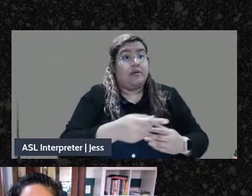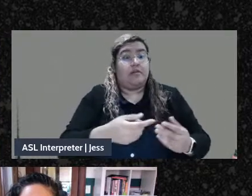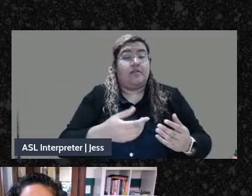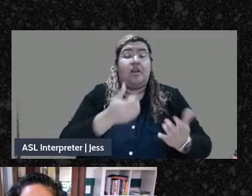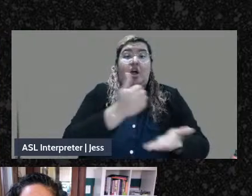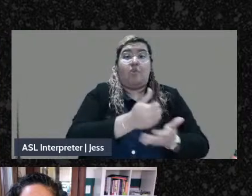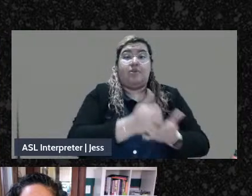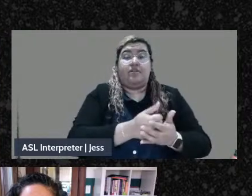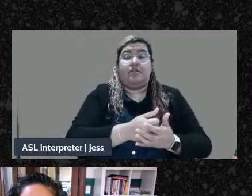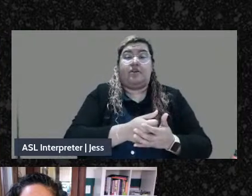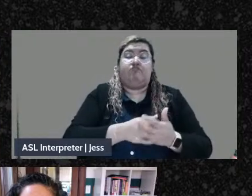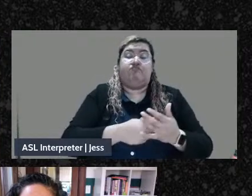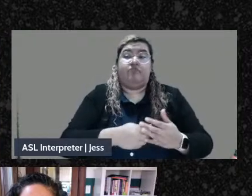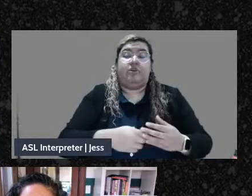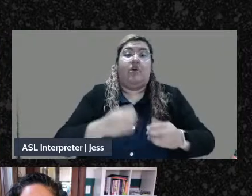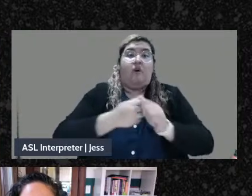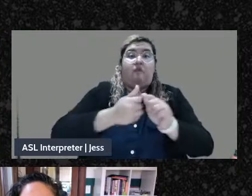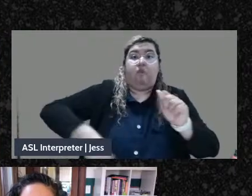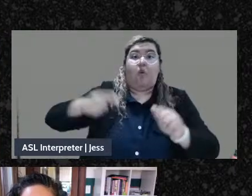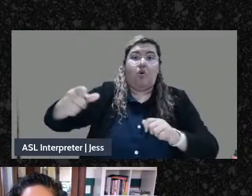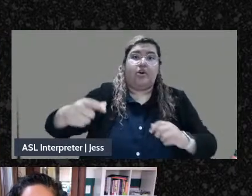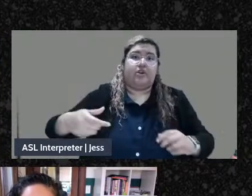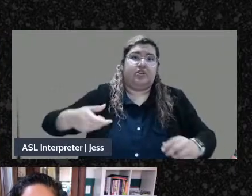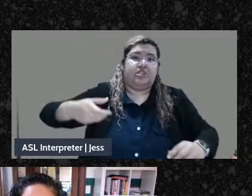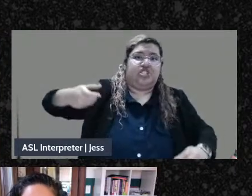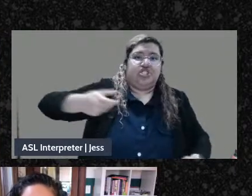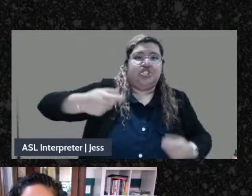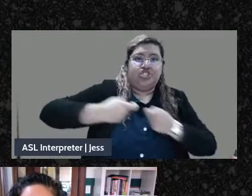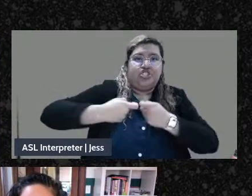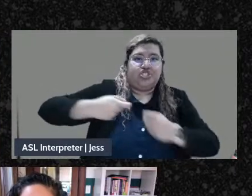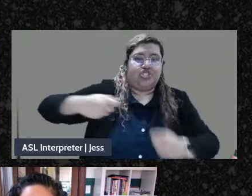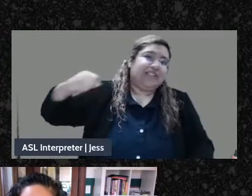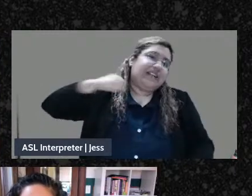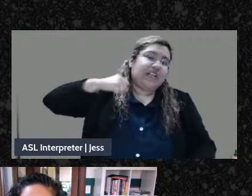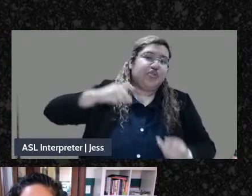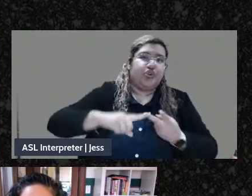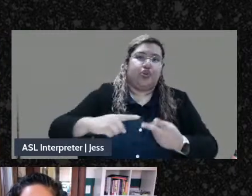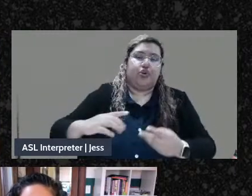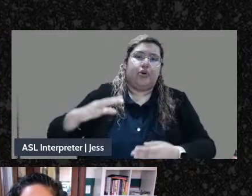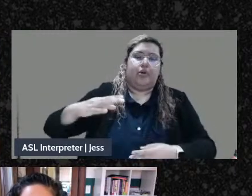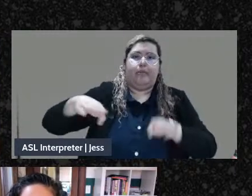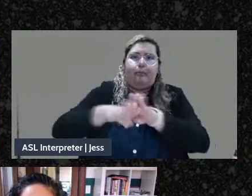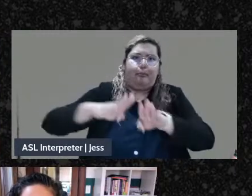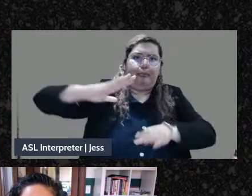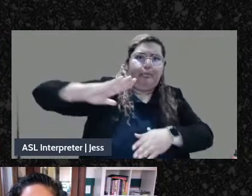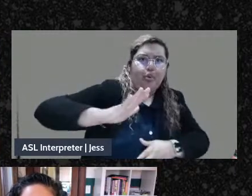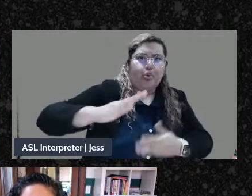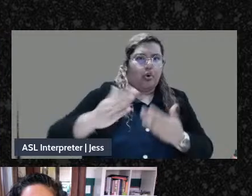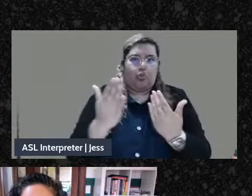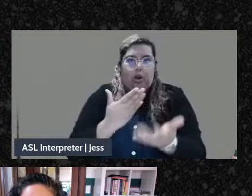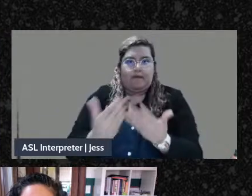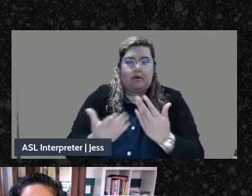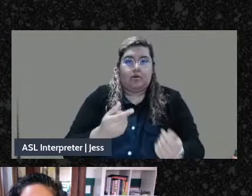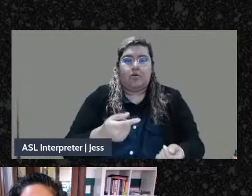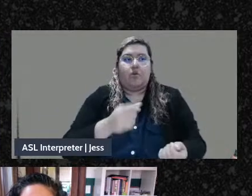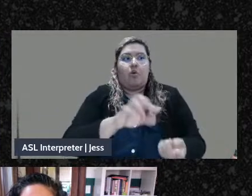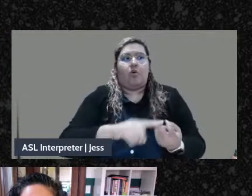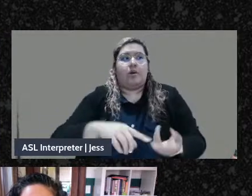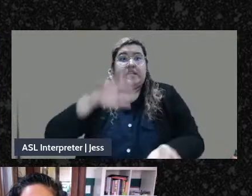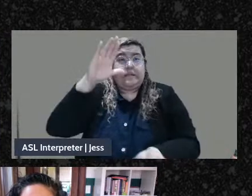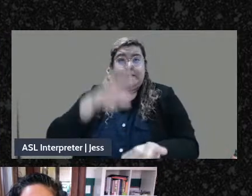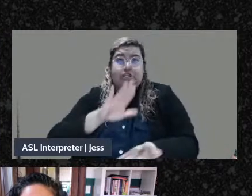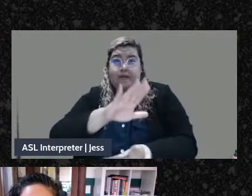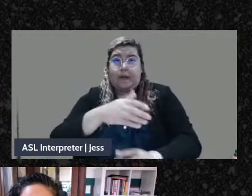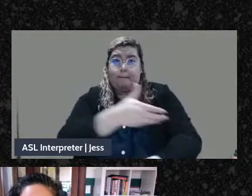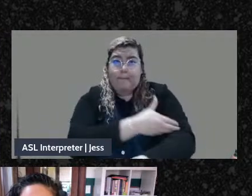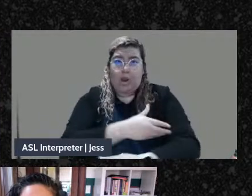the boot, the whatever? And is it diminishing the power, the scope,